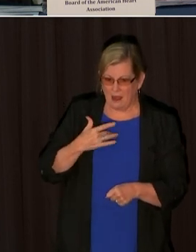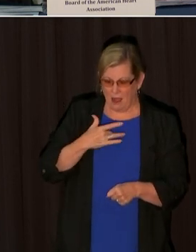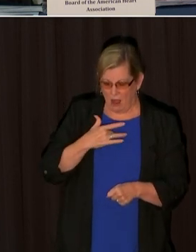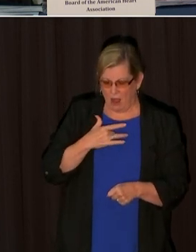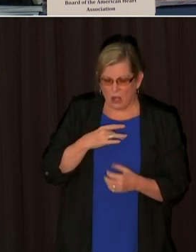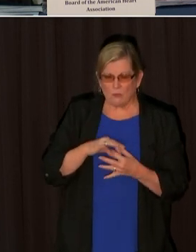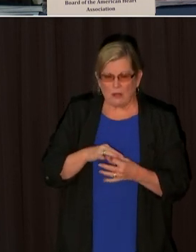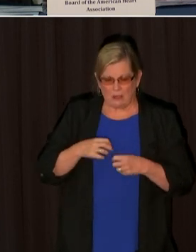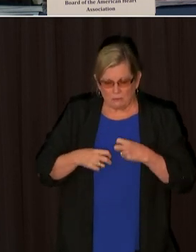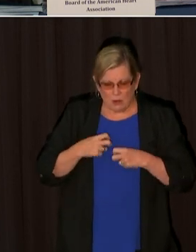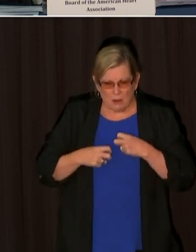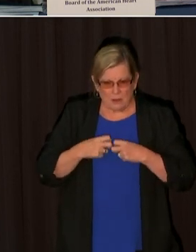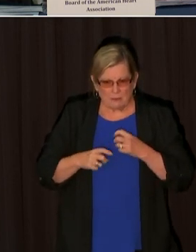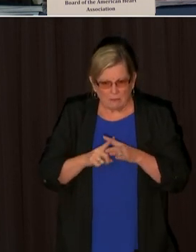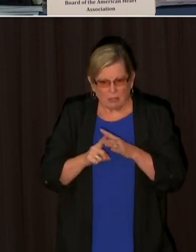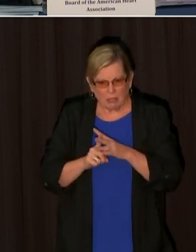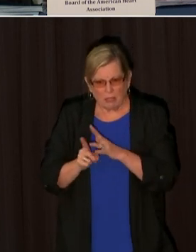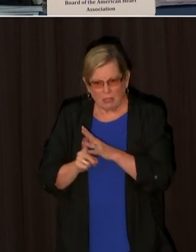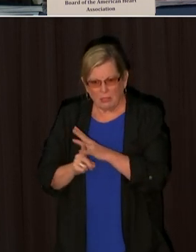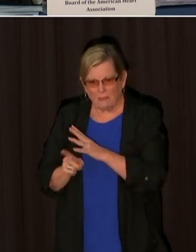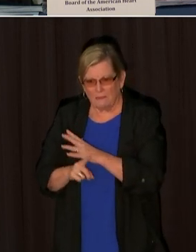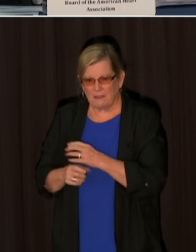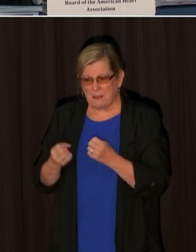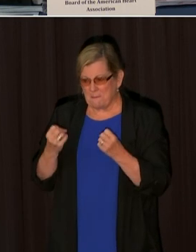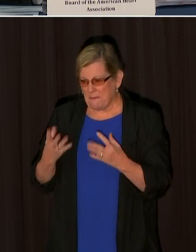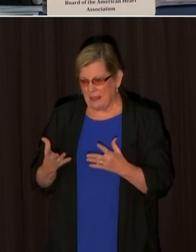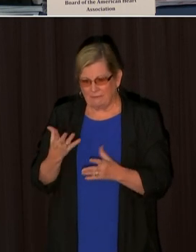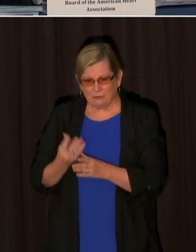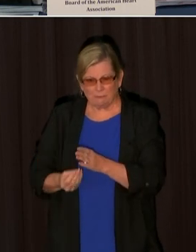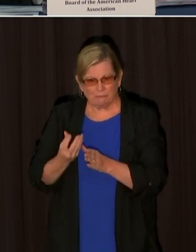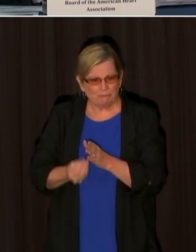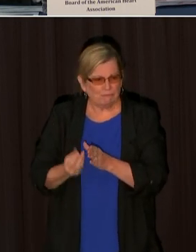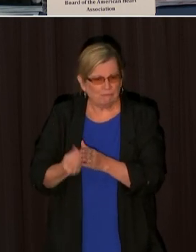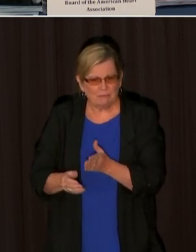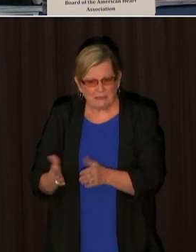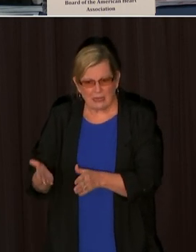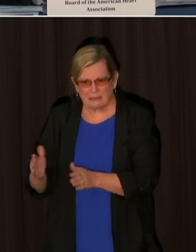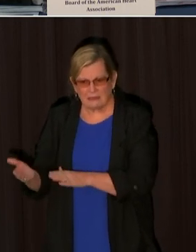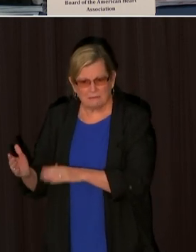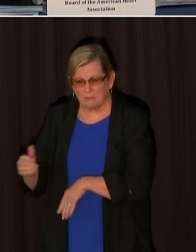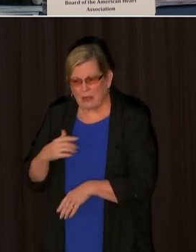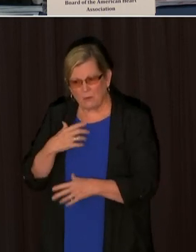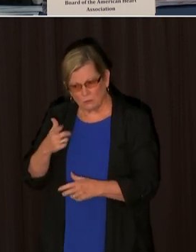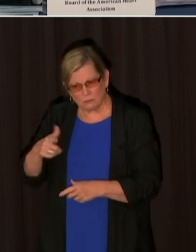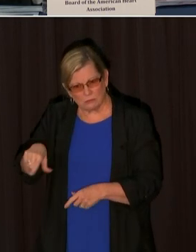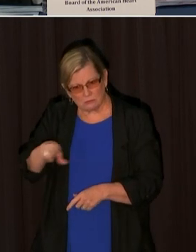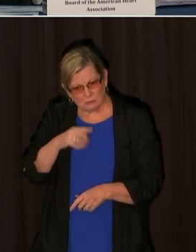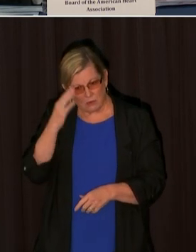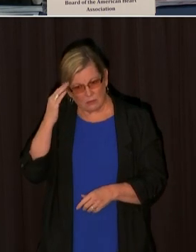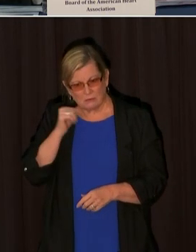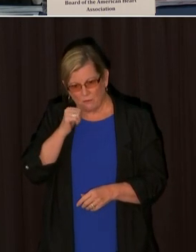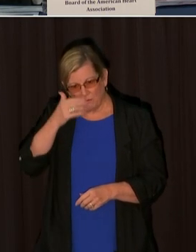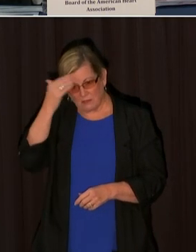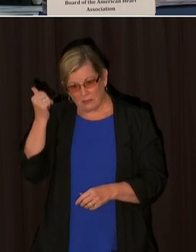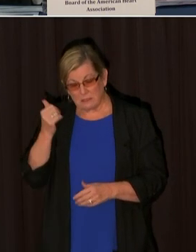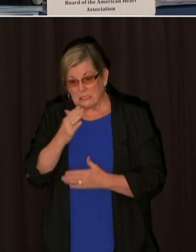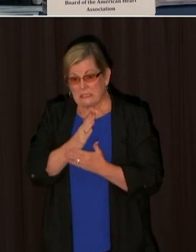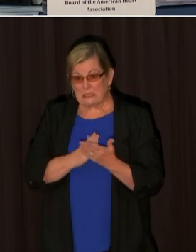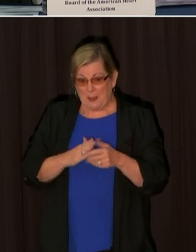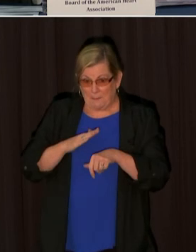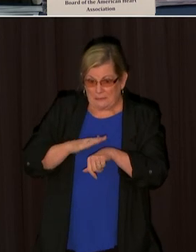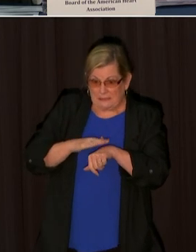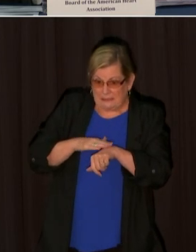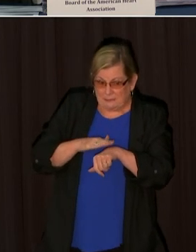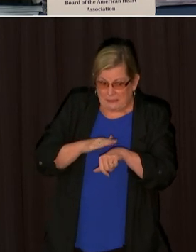country. So we don't want to forget those things. Next slide. Some of the signs and symptoms that you want to look out for as it relates